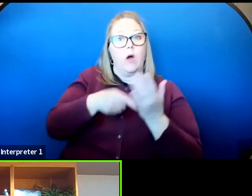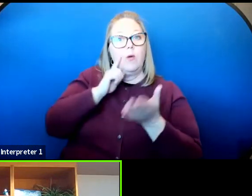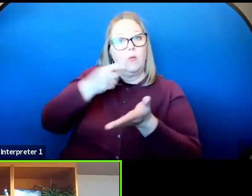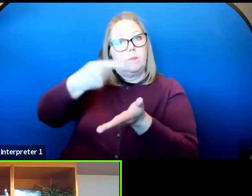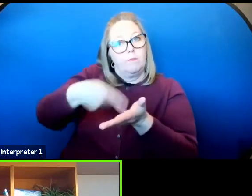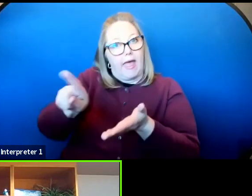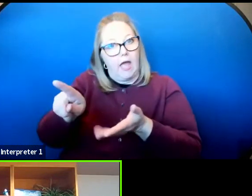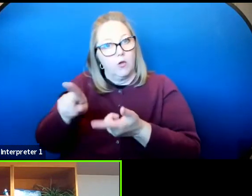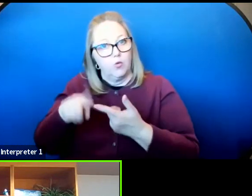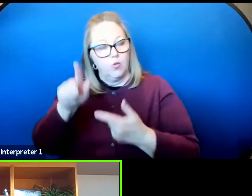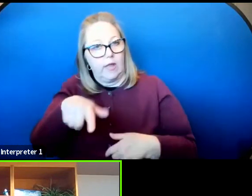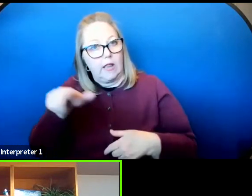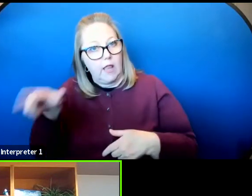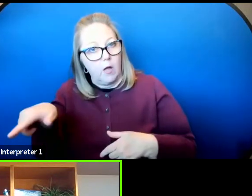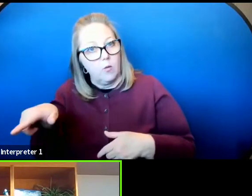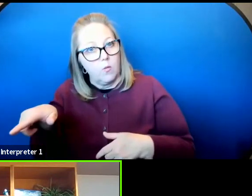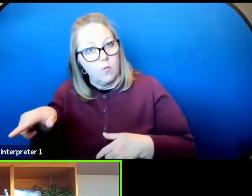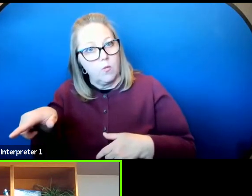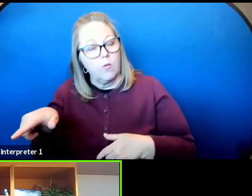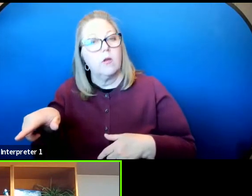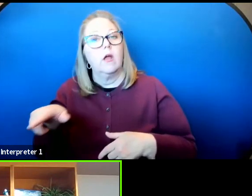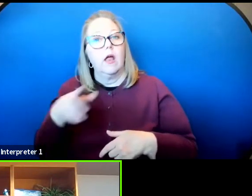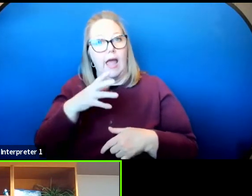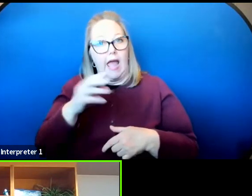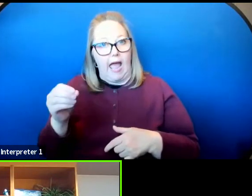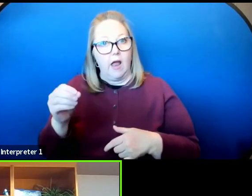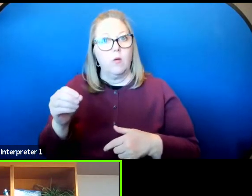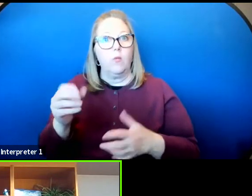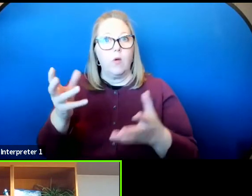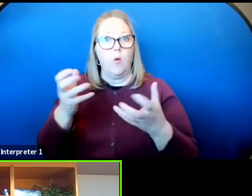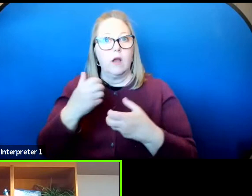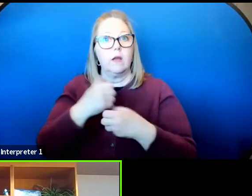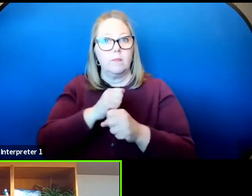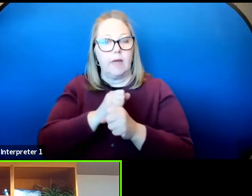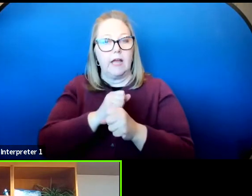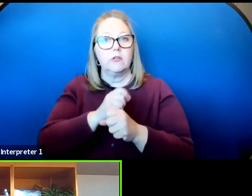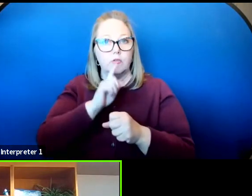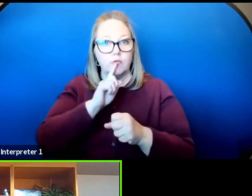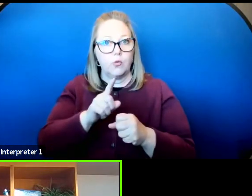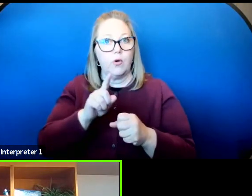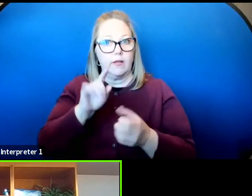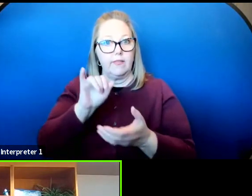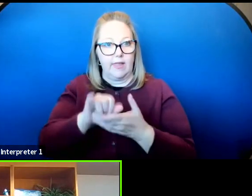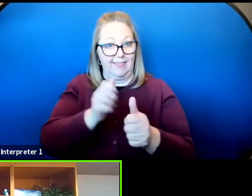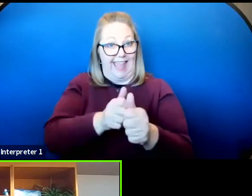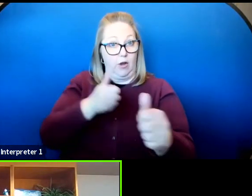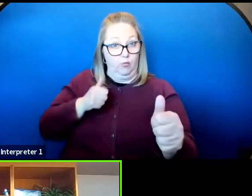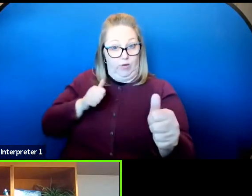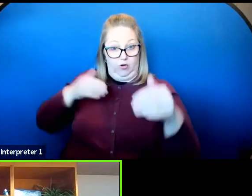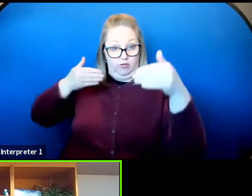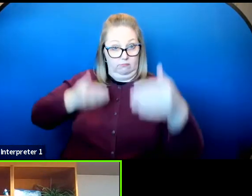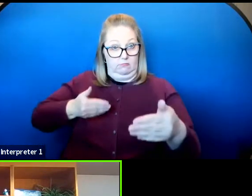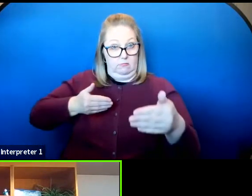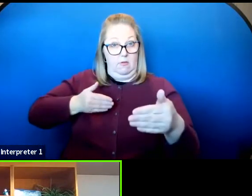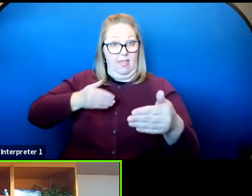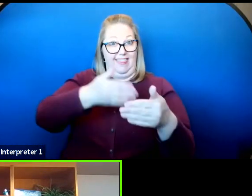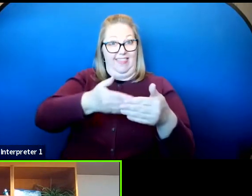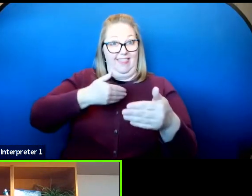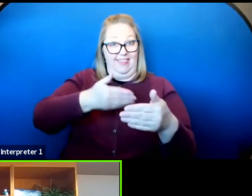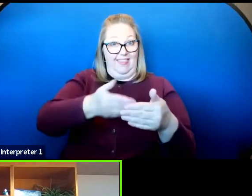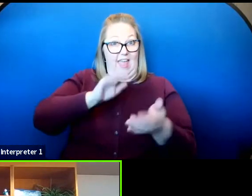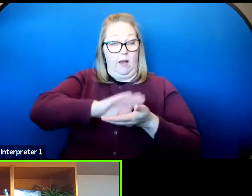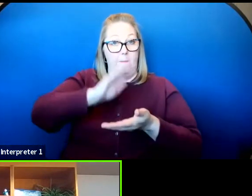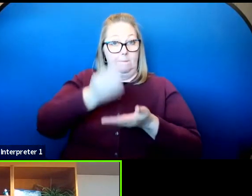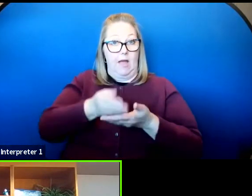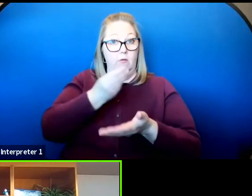other means. But the primary issue is getting the dollars to the tenant or to the landlord based on the tenant's arrears. In